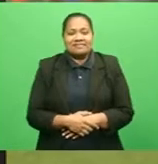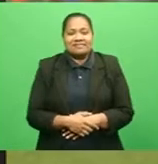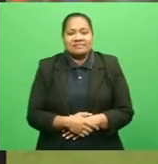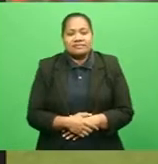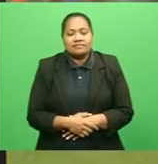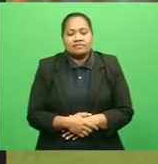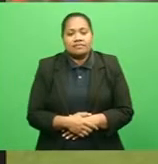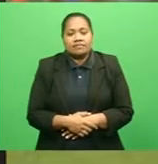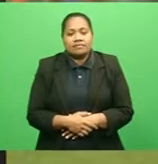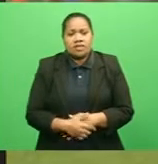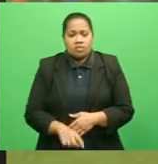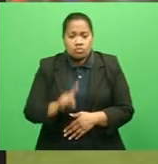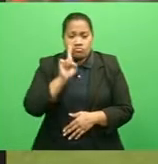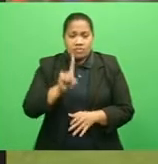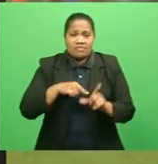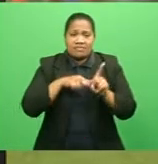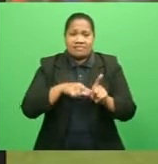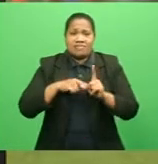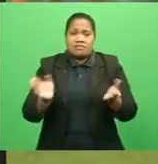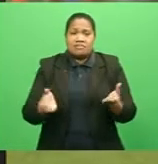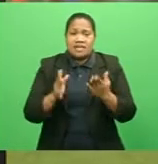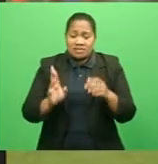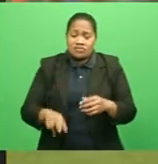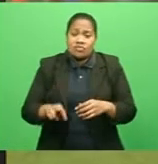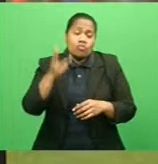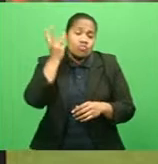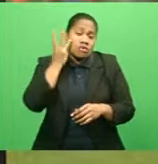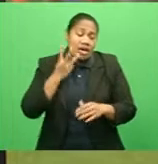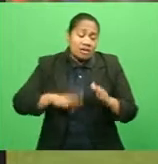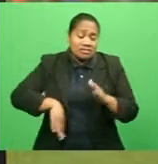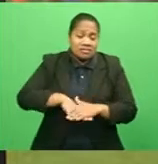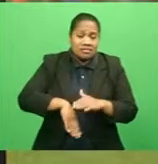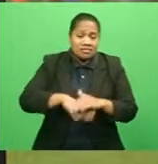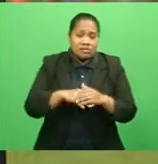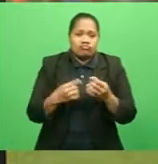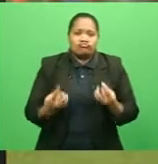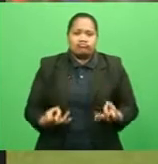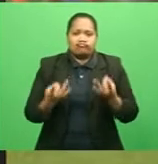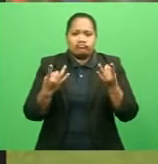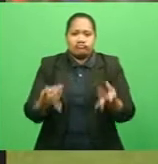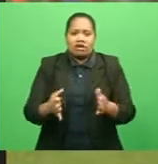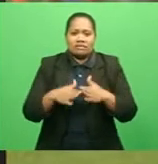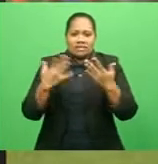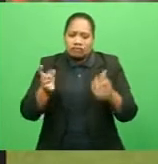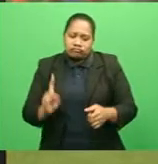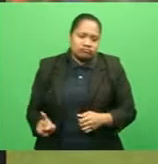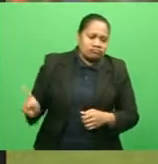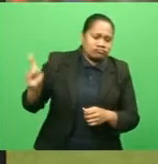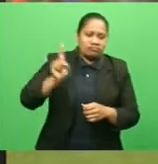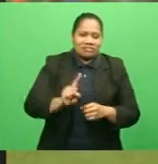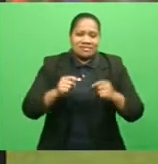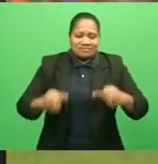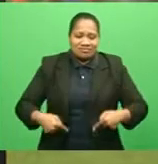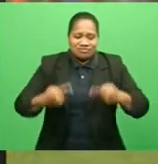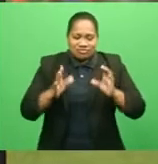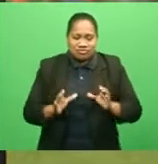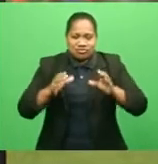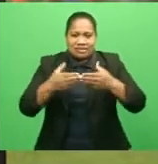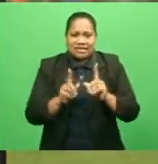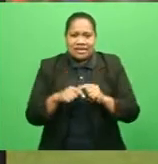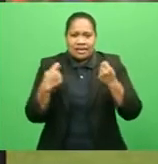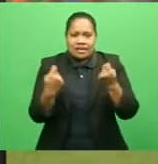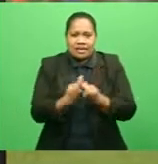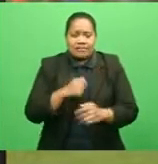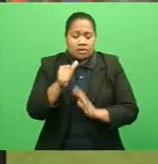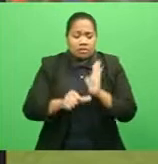of the youngest players in the Rewa women's football side is ready to take on the big guns at next week's Inter-District Championship. 14-year-old